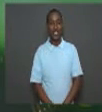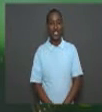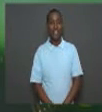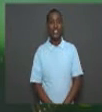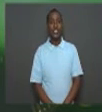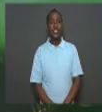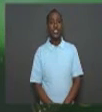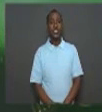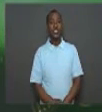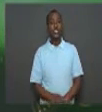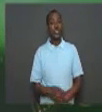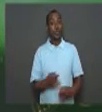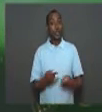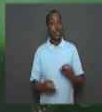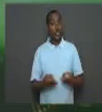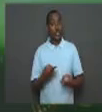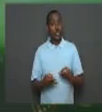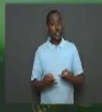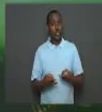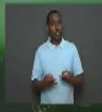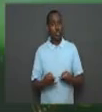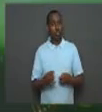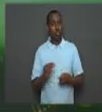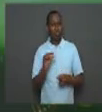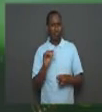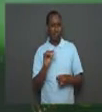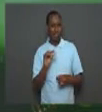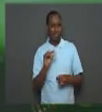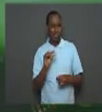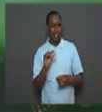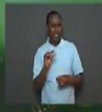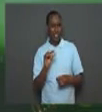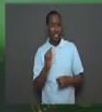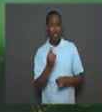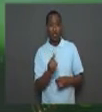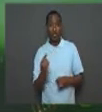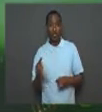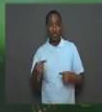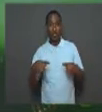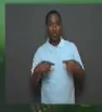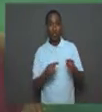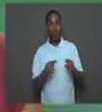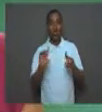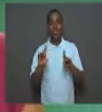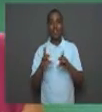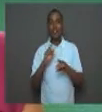Species is the smallest, most specific group of classification.